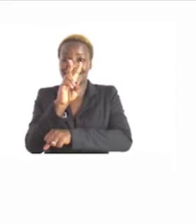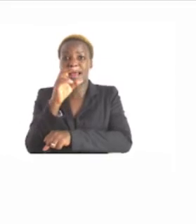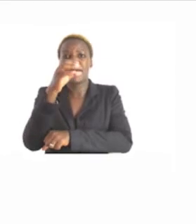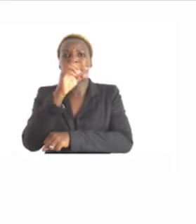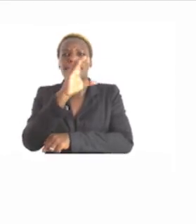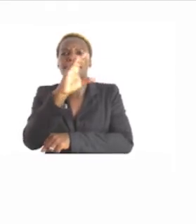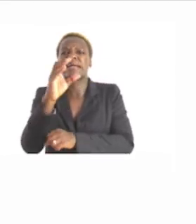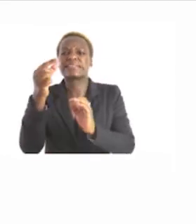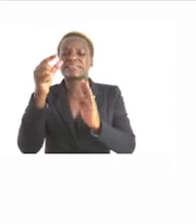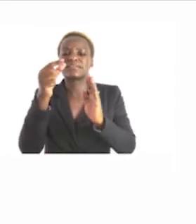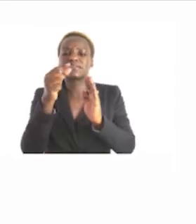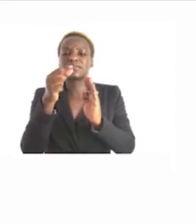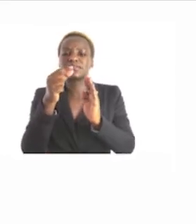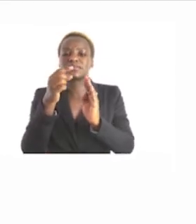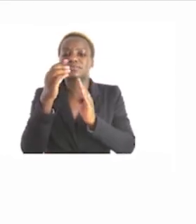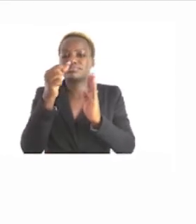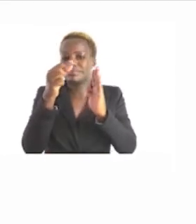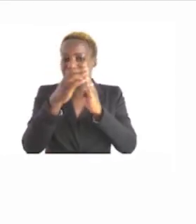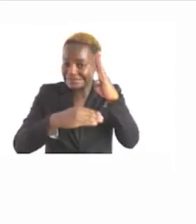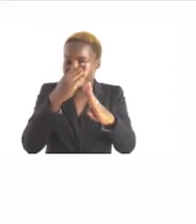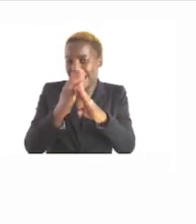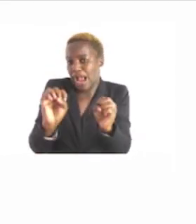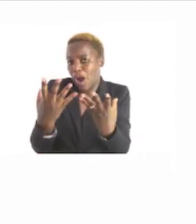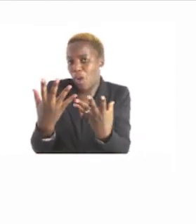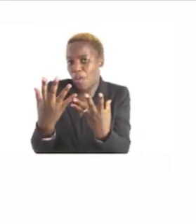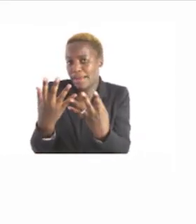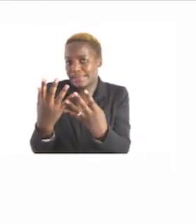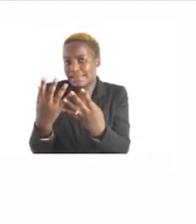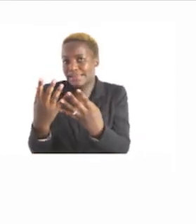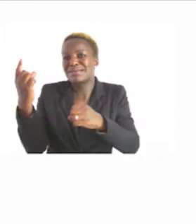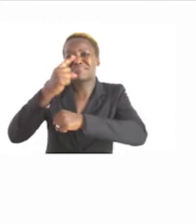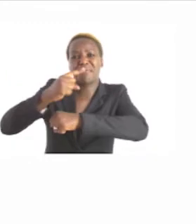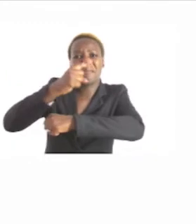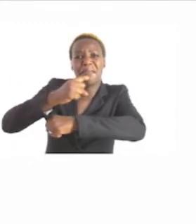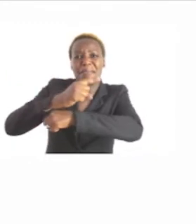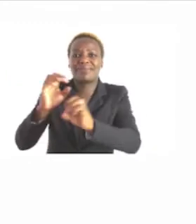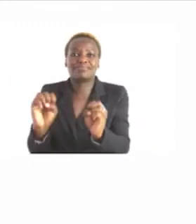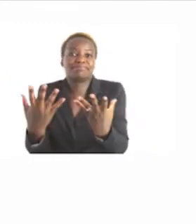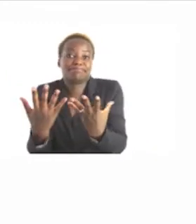has days. How many days does the month of